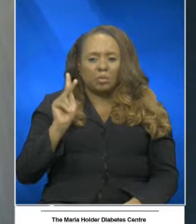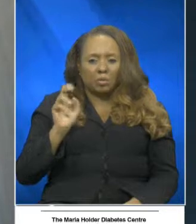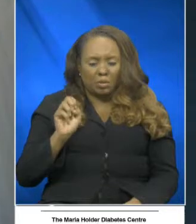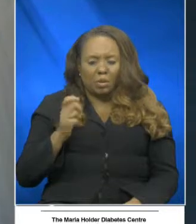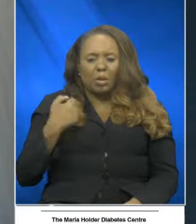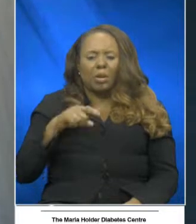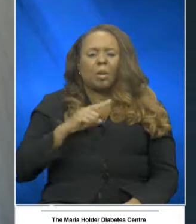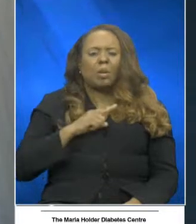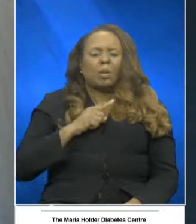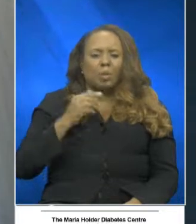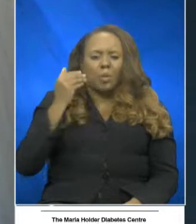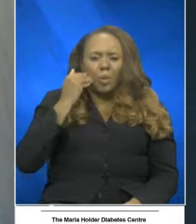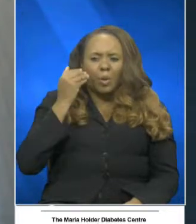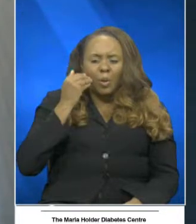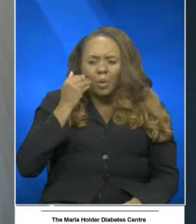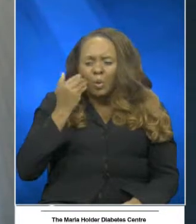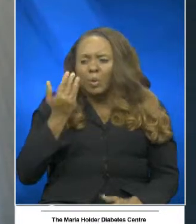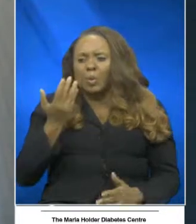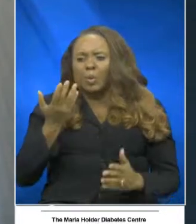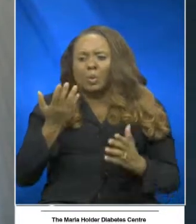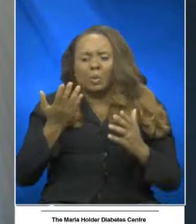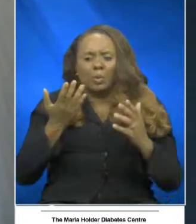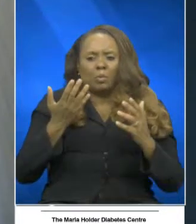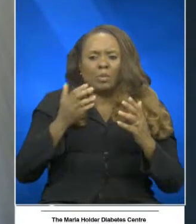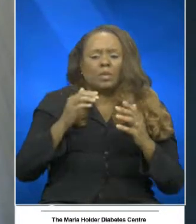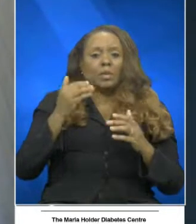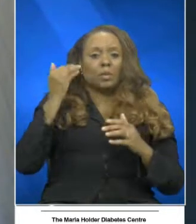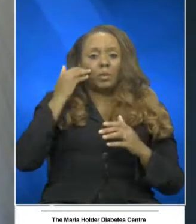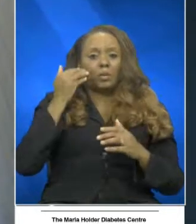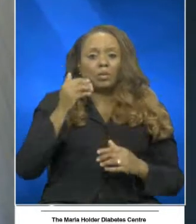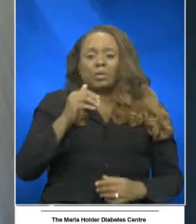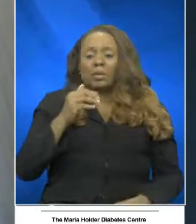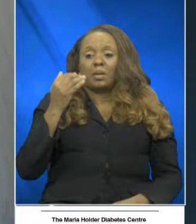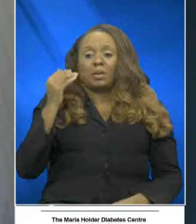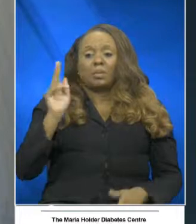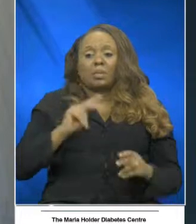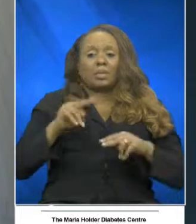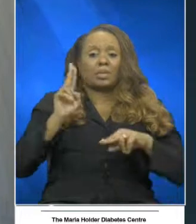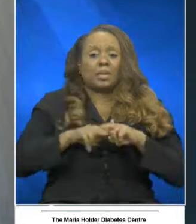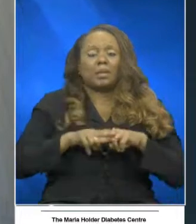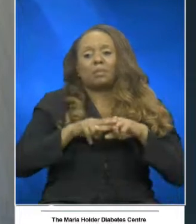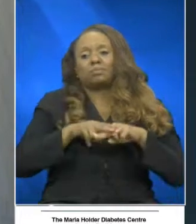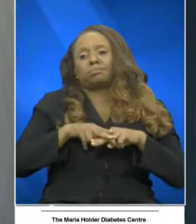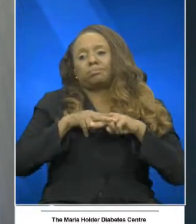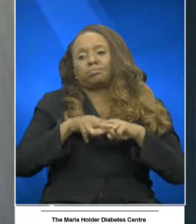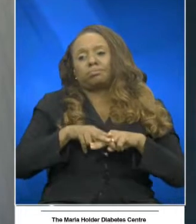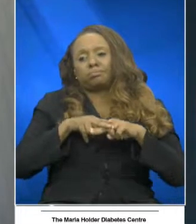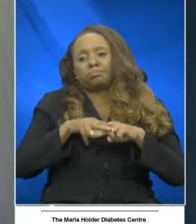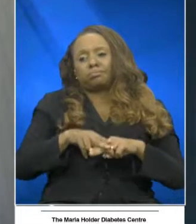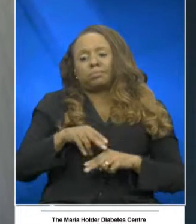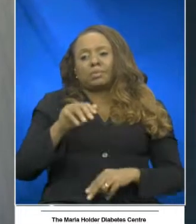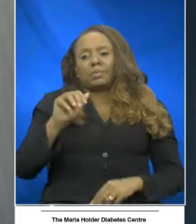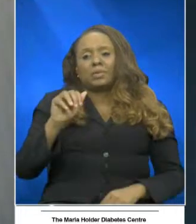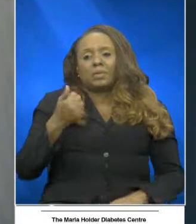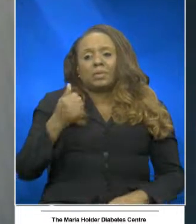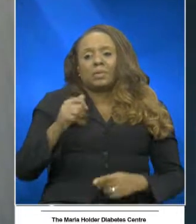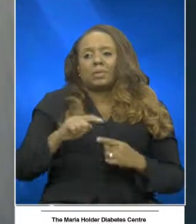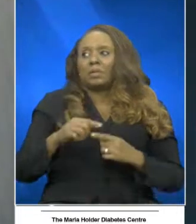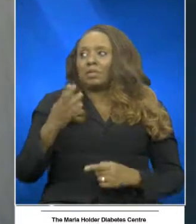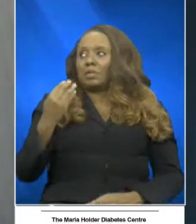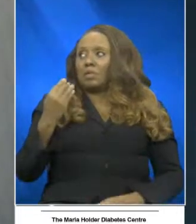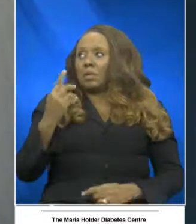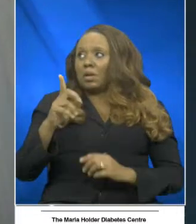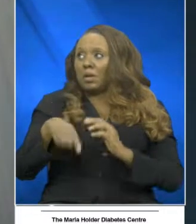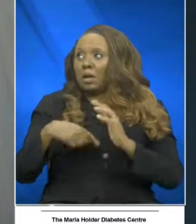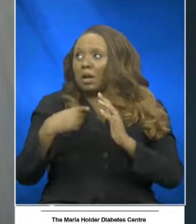and locally. The 10 to 14 hours in accident emergency, unfortunately, I think that is a bit of an exaggeration, because once